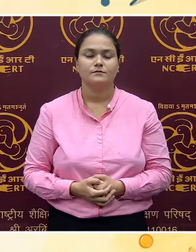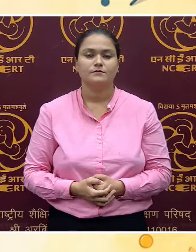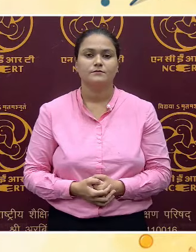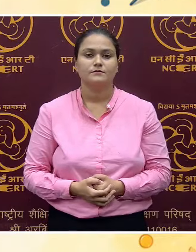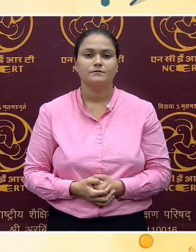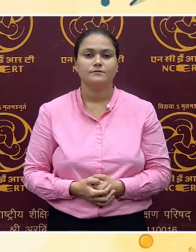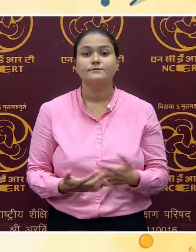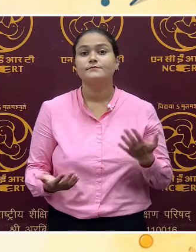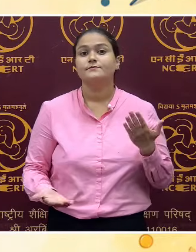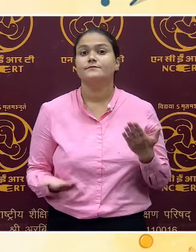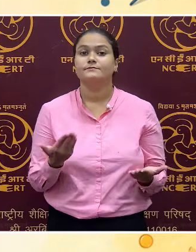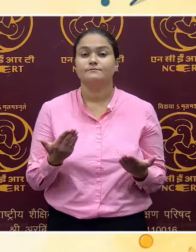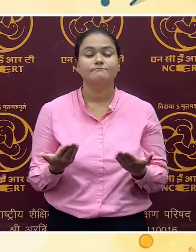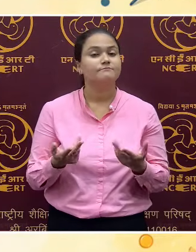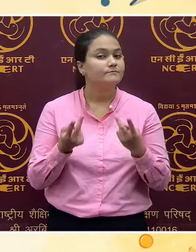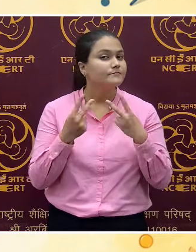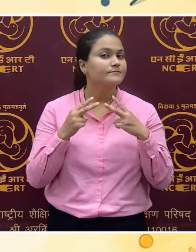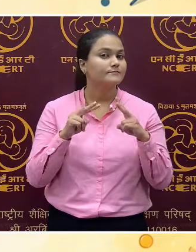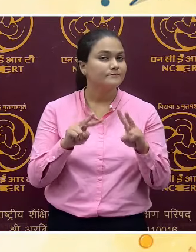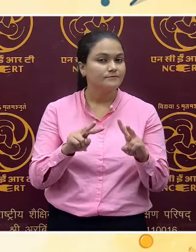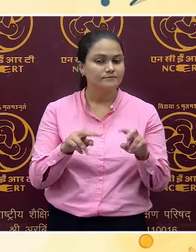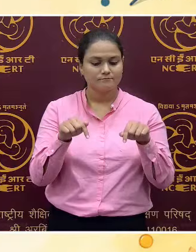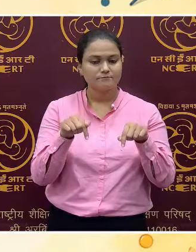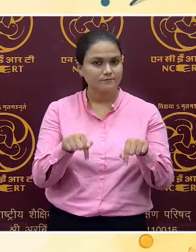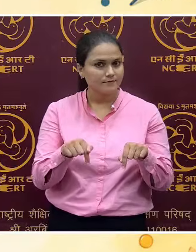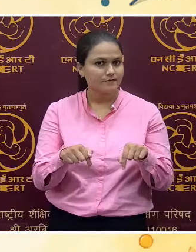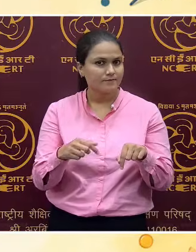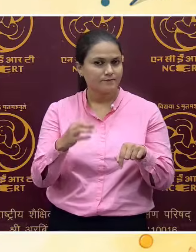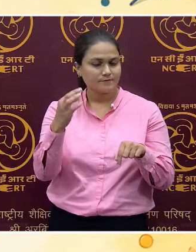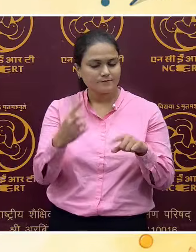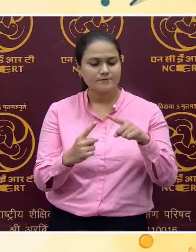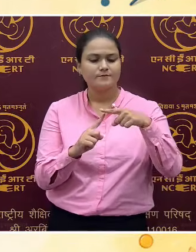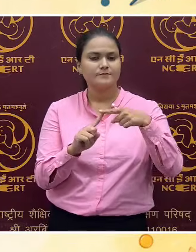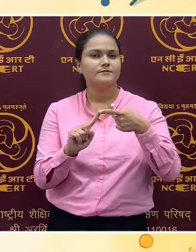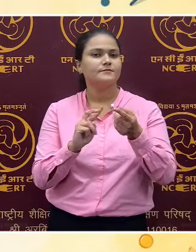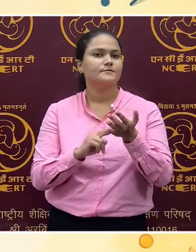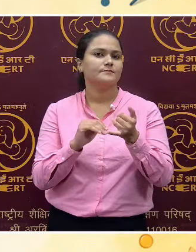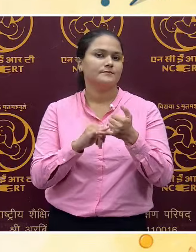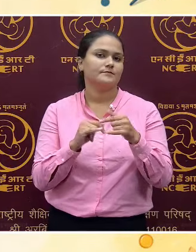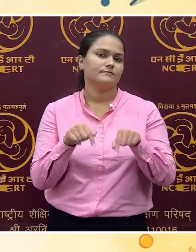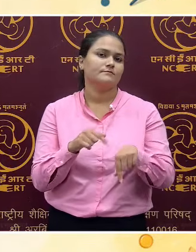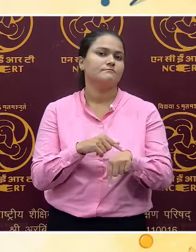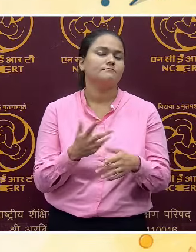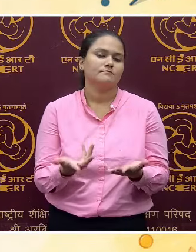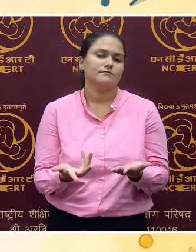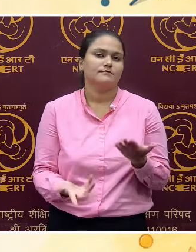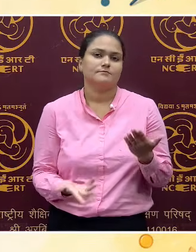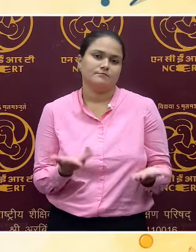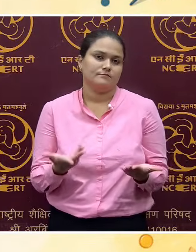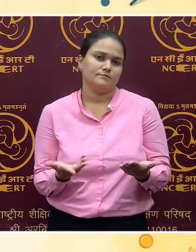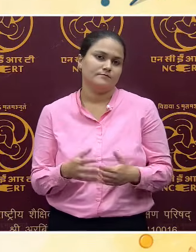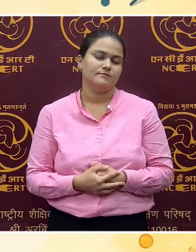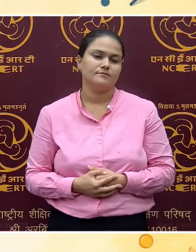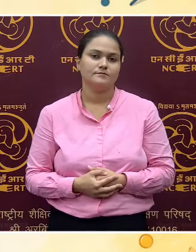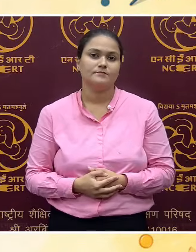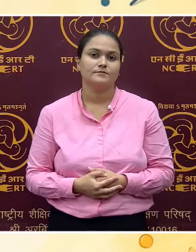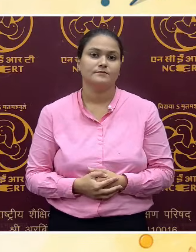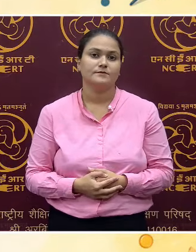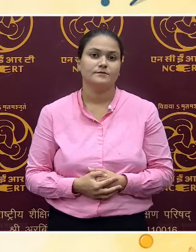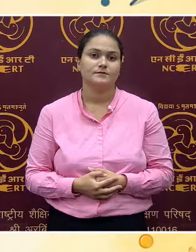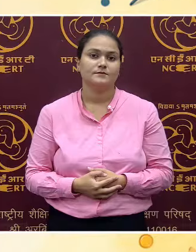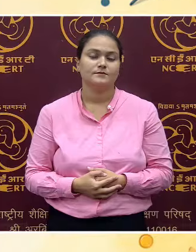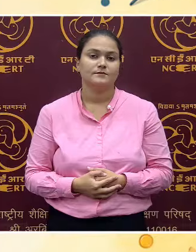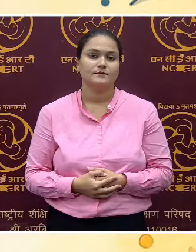and maybe look at present perfect tense this time. All right. So the cookie has